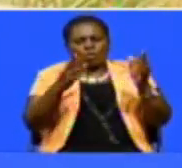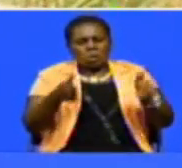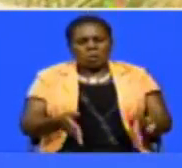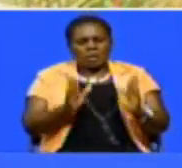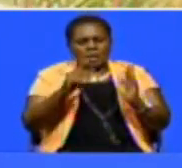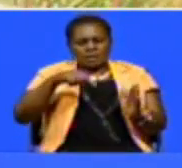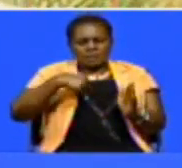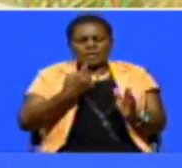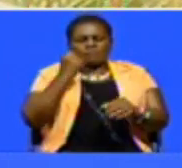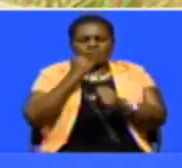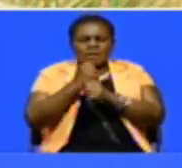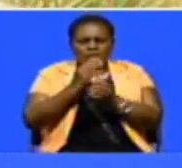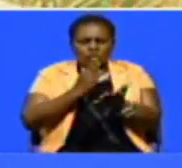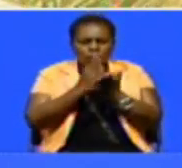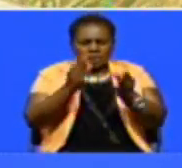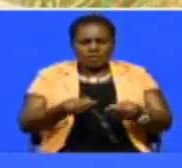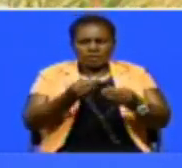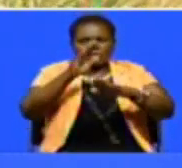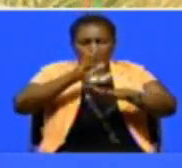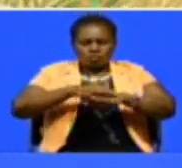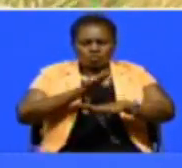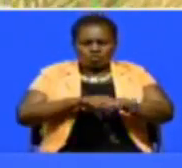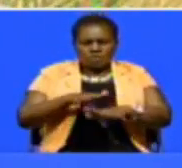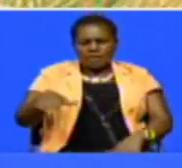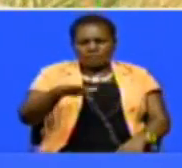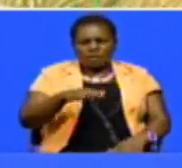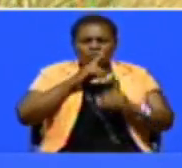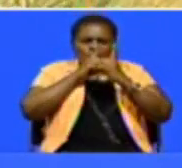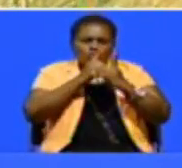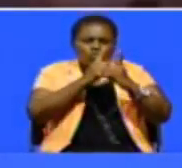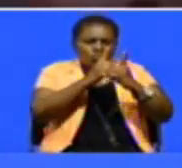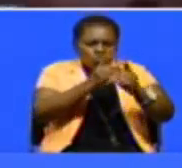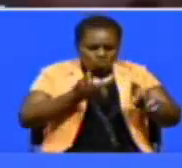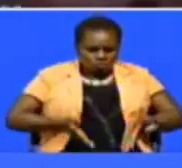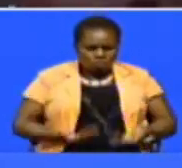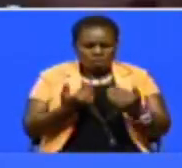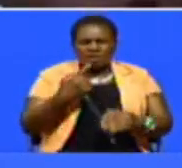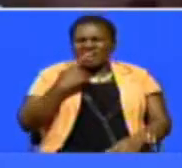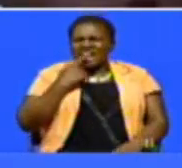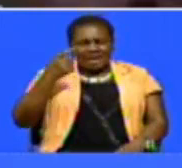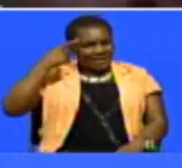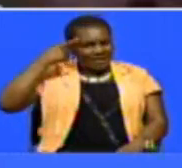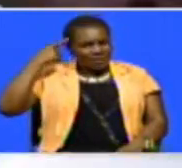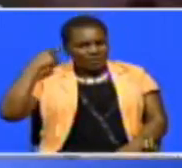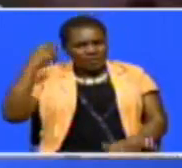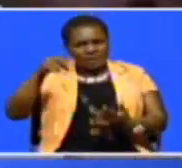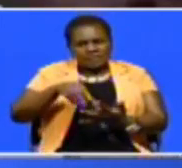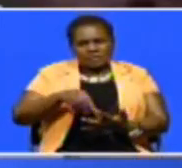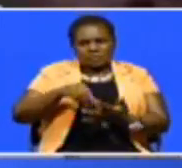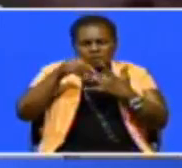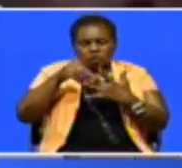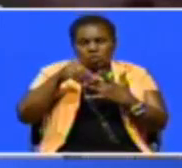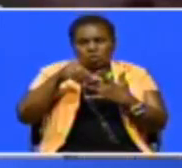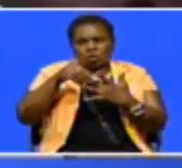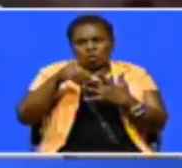So for us is to ensure that we provide a conducive environment for the rhinos to be able to reproduce. Black and white rhinos are unique in their